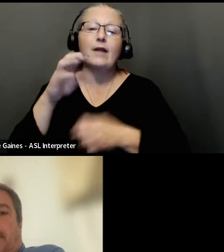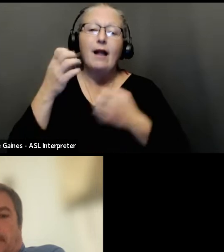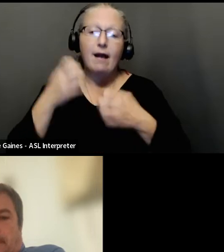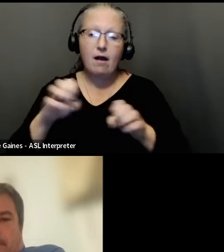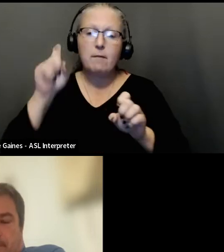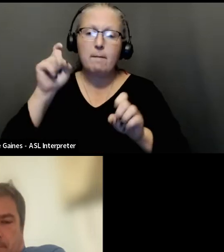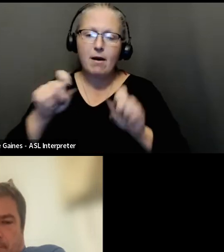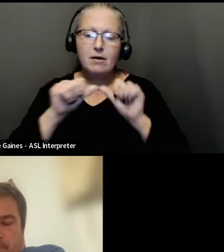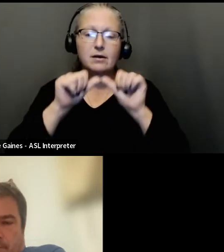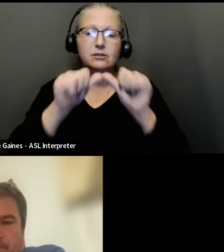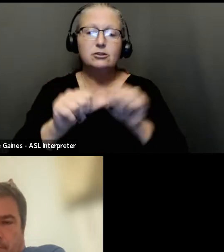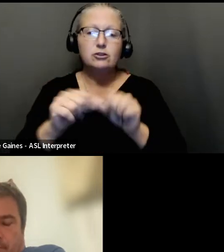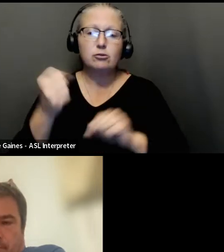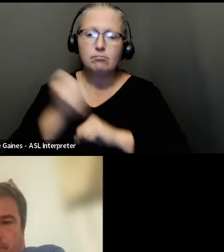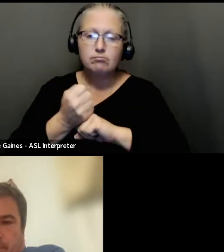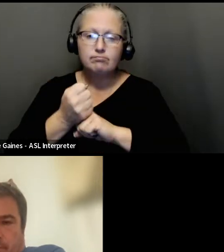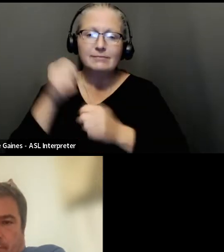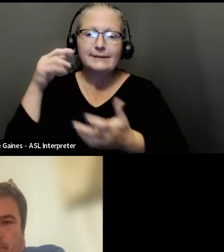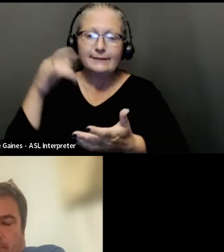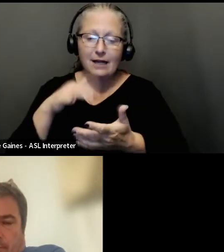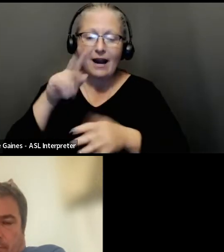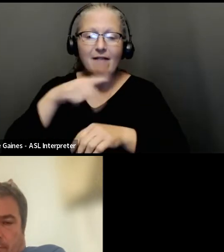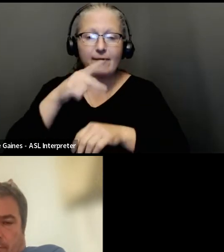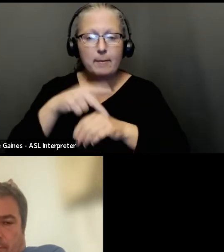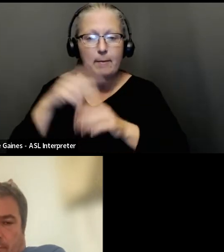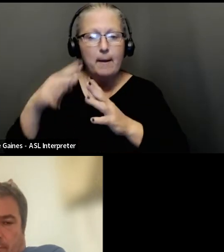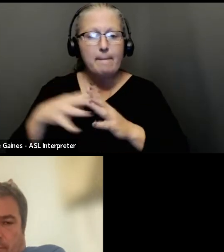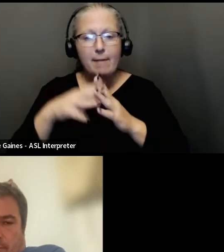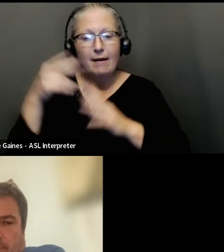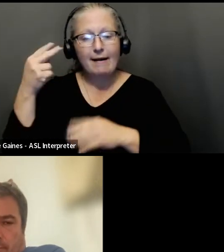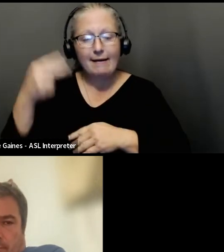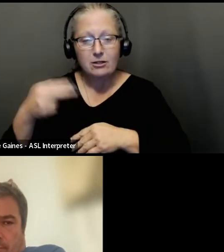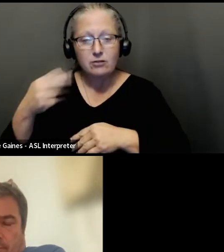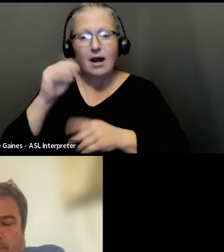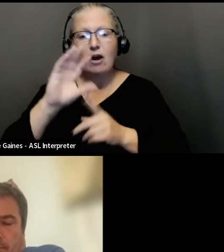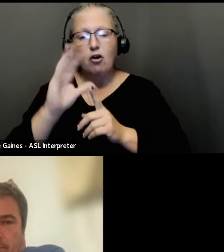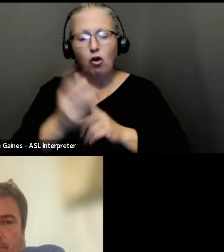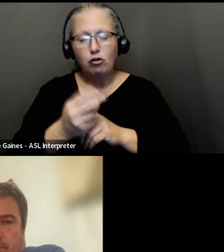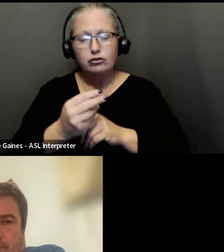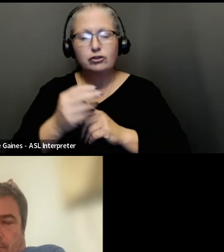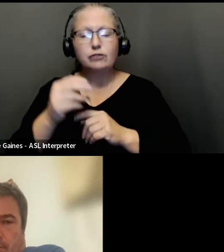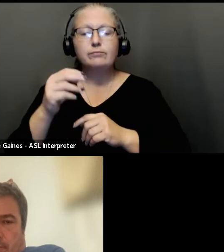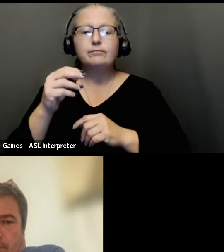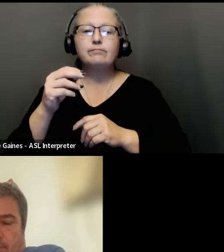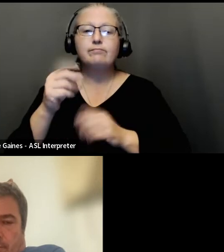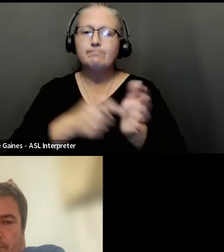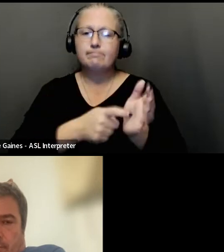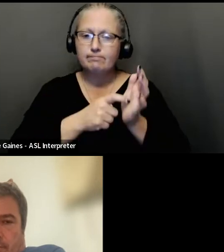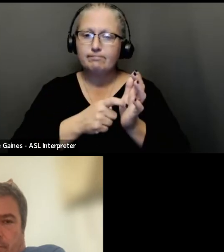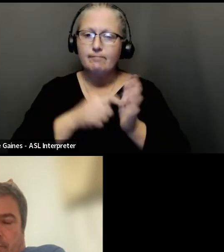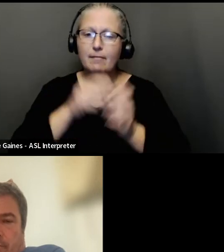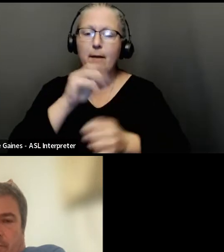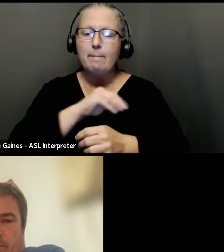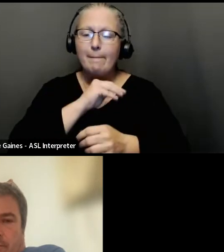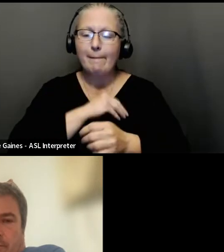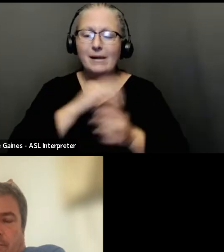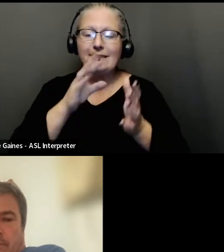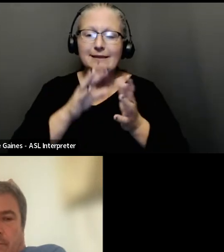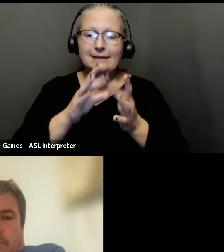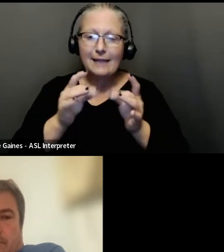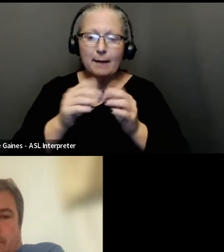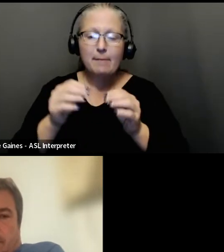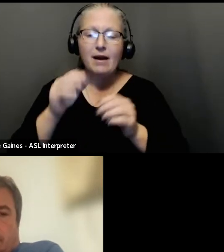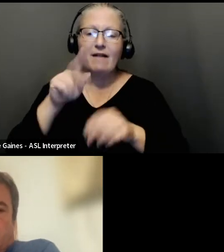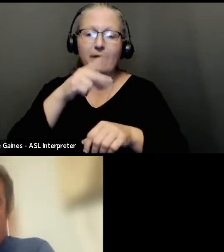must continue to promote the study of Filipino American history and culture, so mandated in the mission statement of the